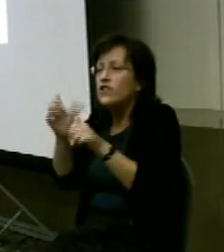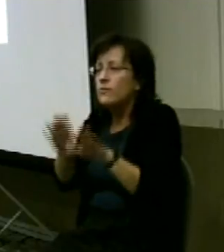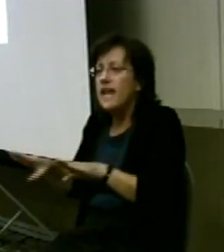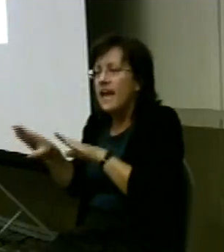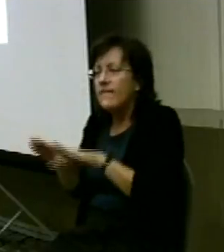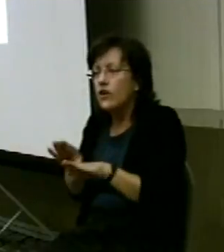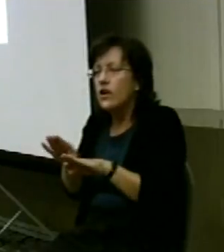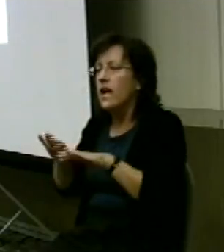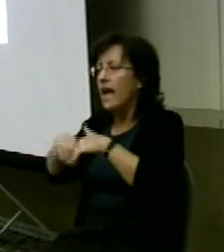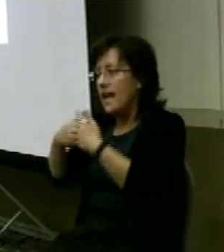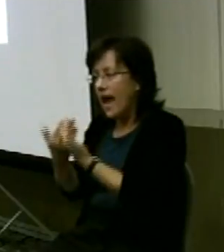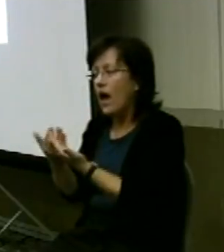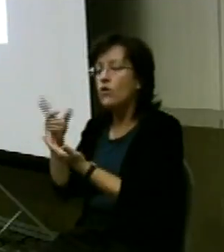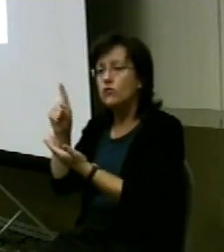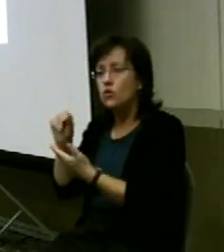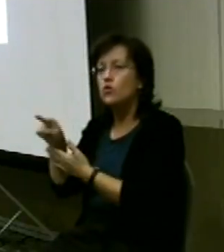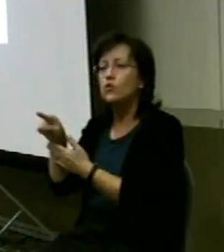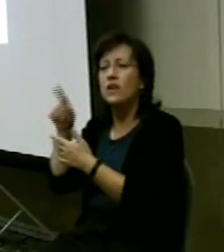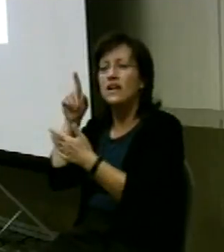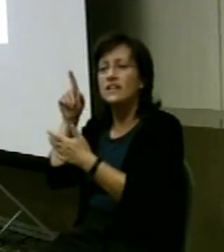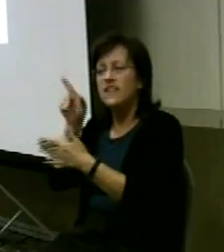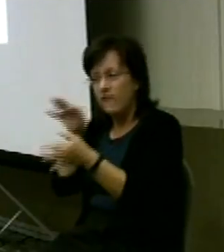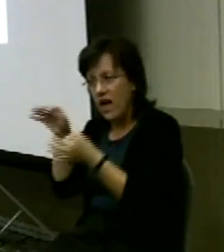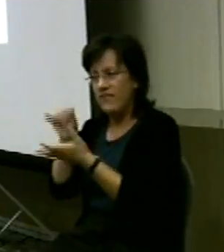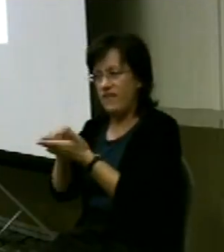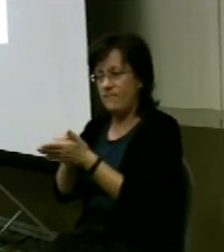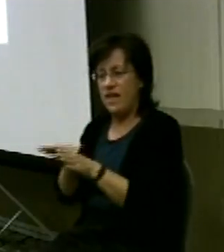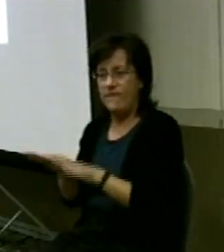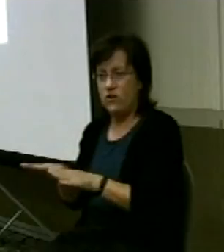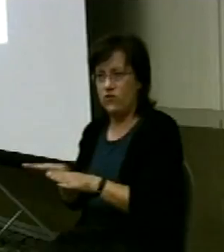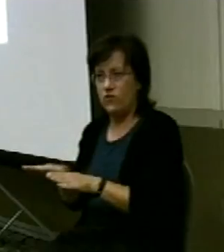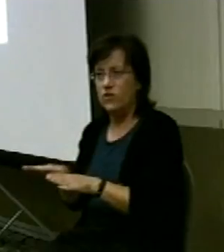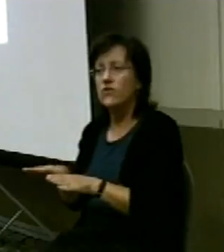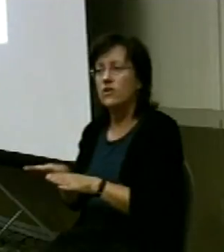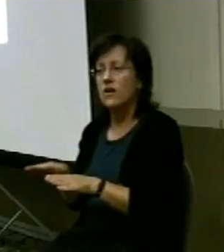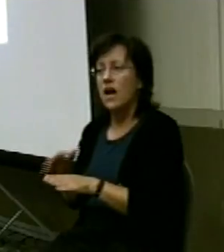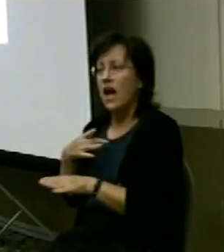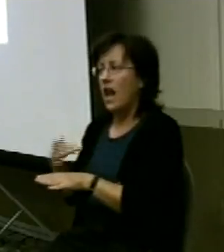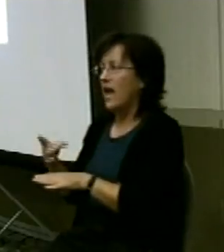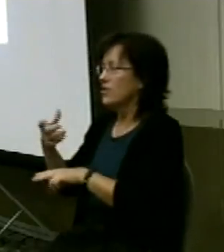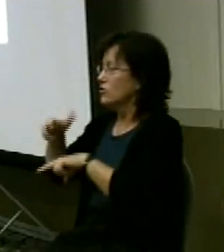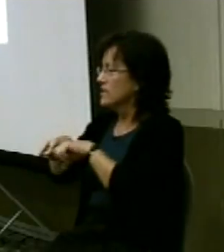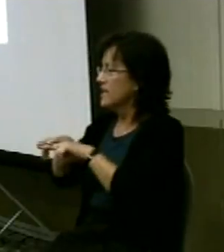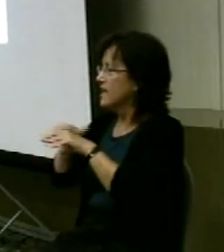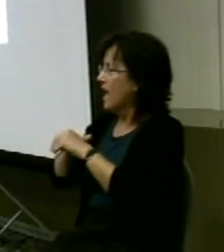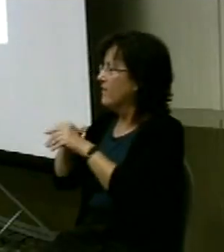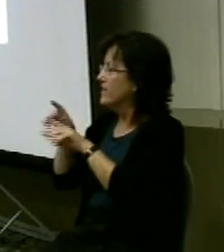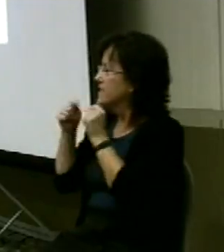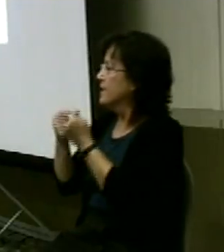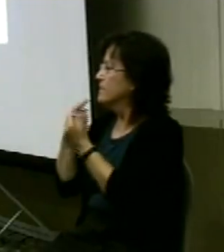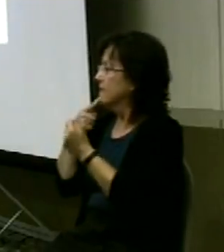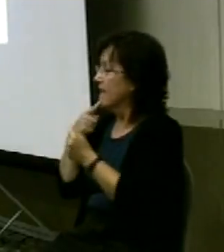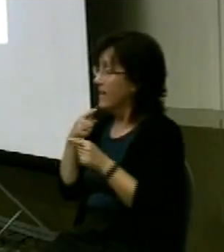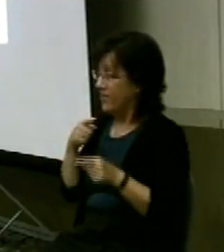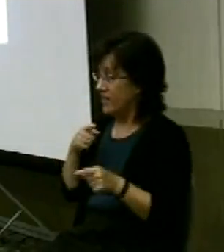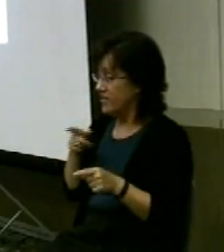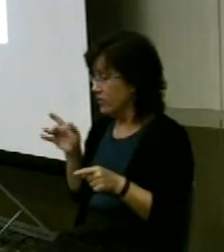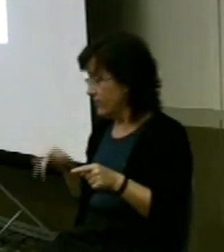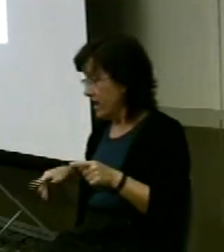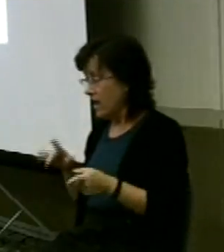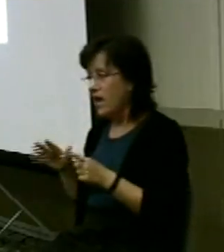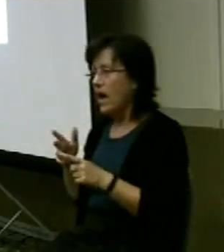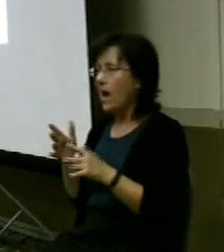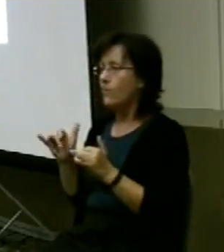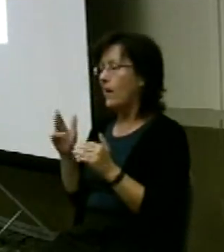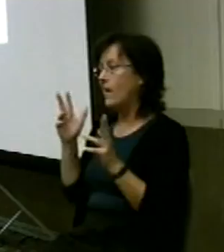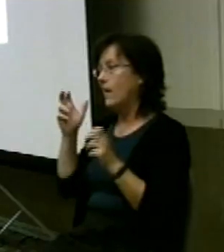are we defining that behavior? I like to kind of sit in the team and talk about, is it this or is it that? And I kind of play devil's